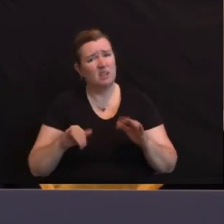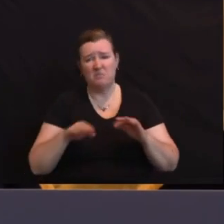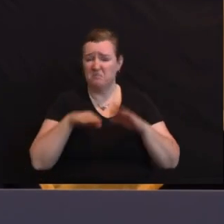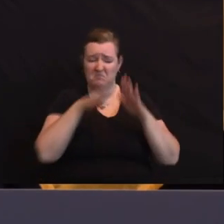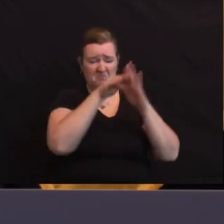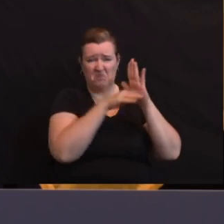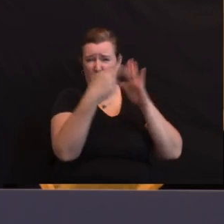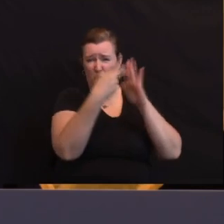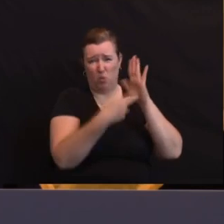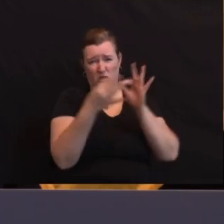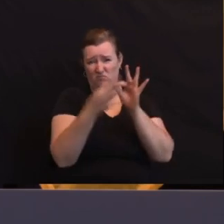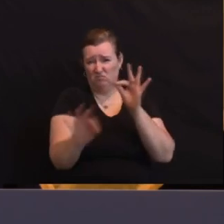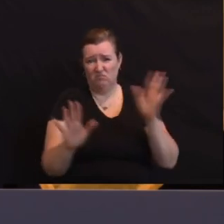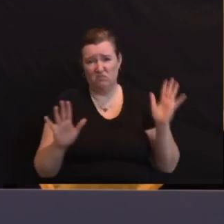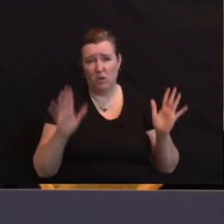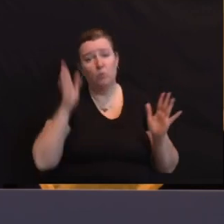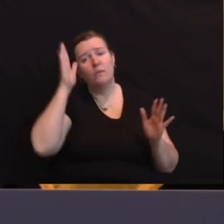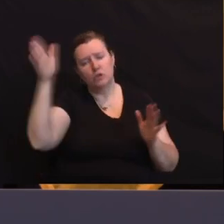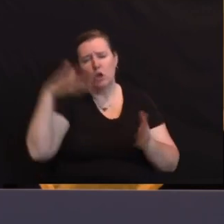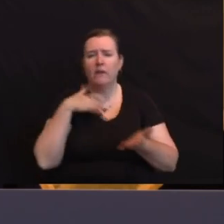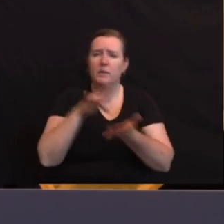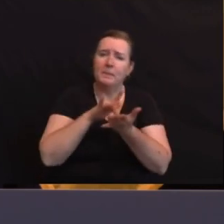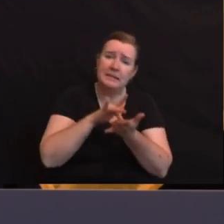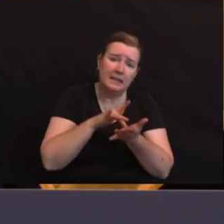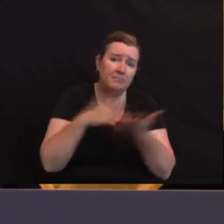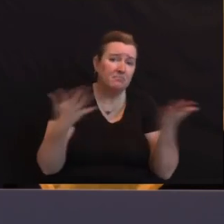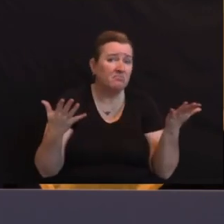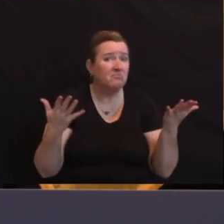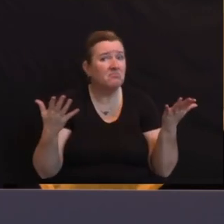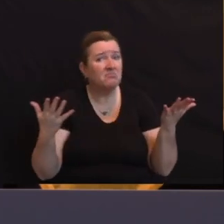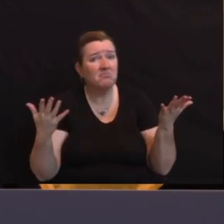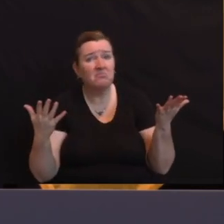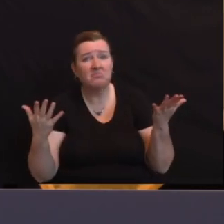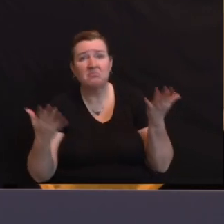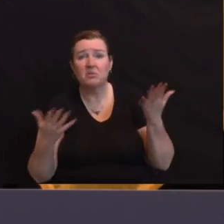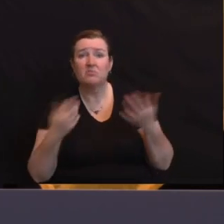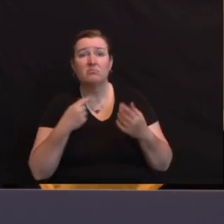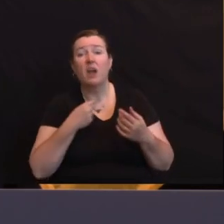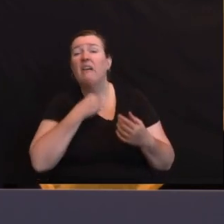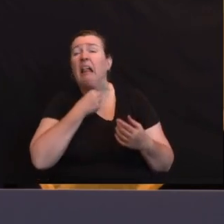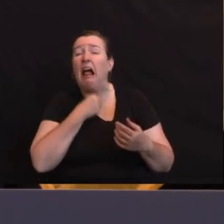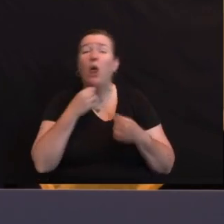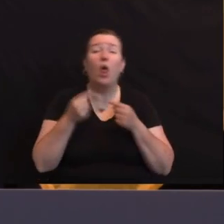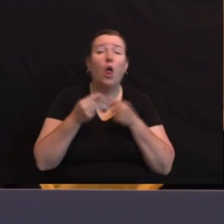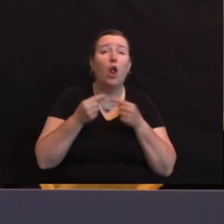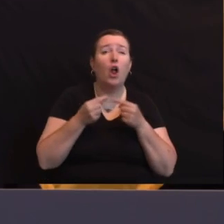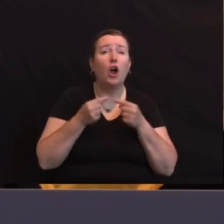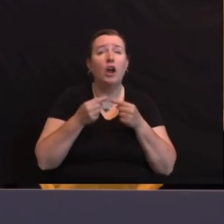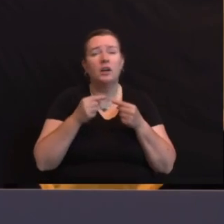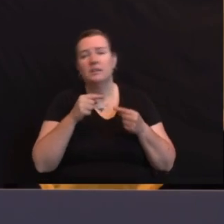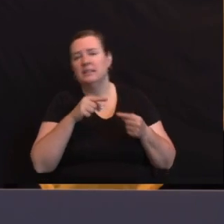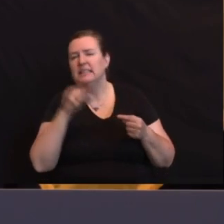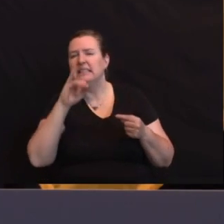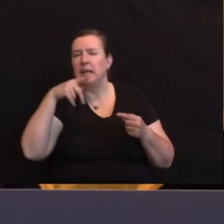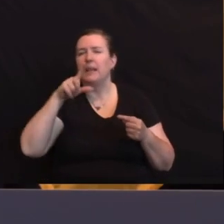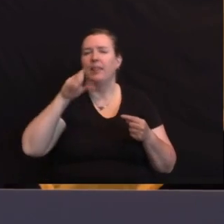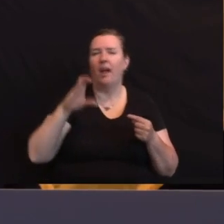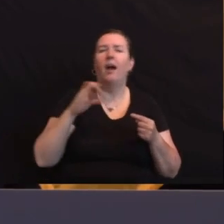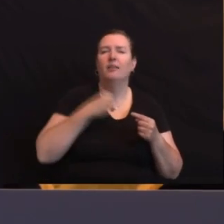therapeutic, like you take a Z-Pak for a strep throat. Someday we'll have that. I hope sooner than later, right? There's a lot of companies working on